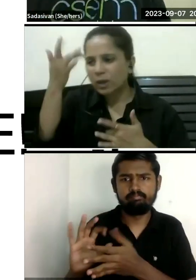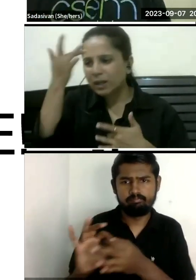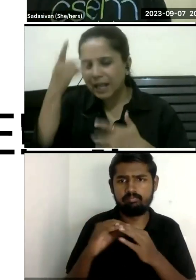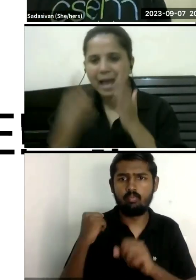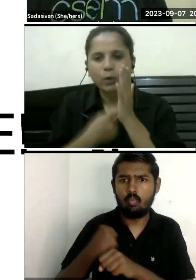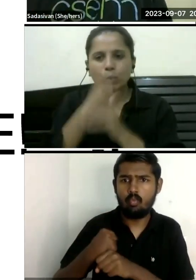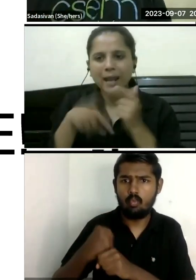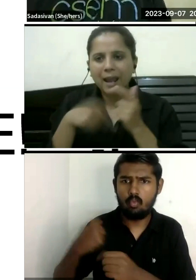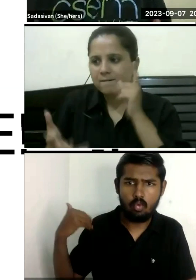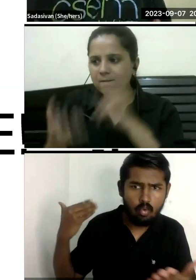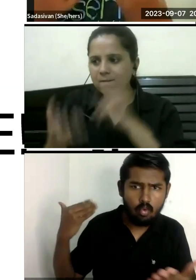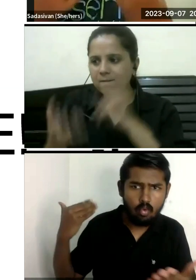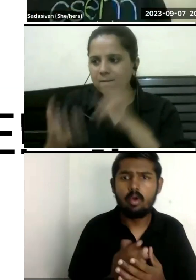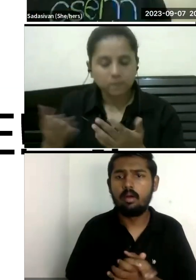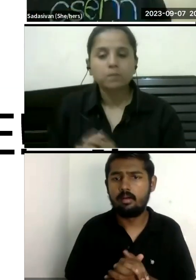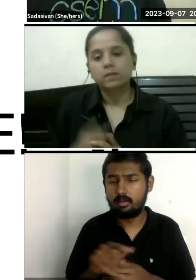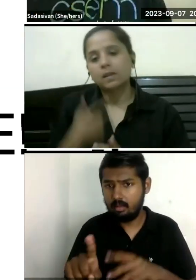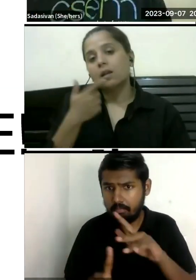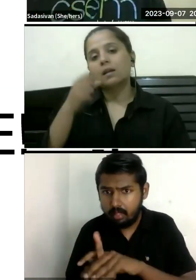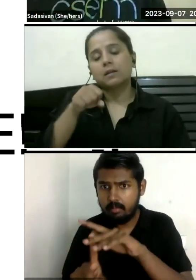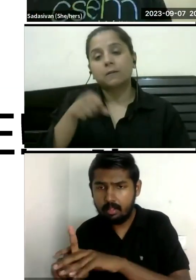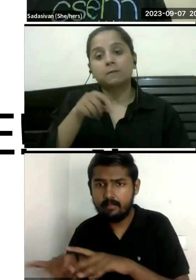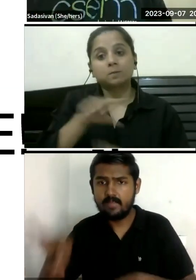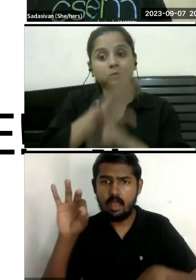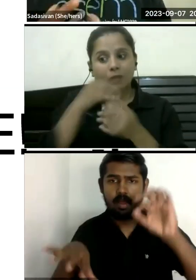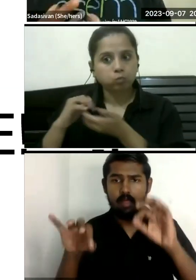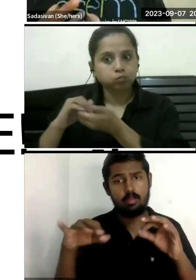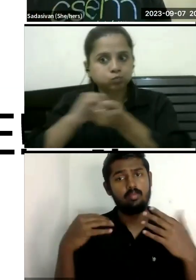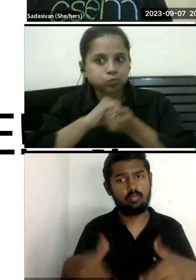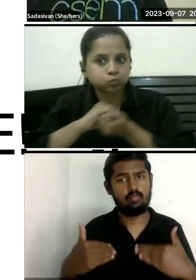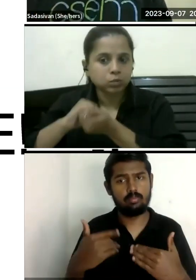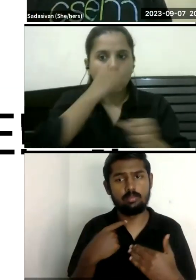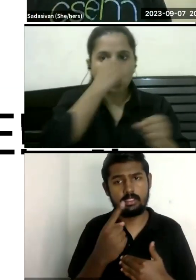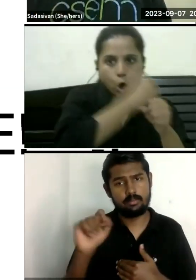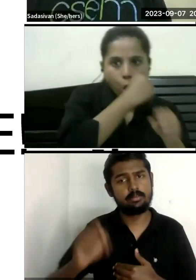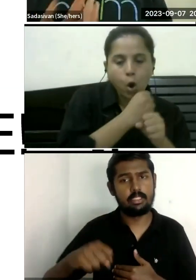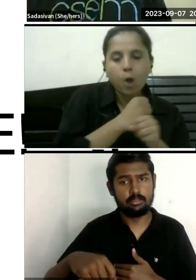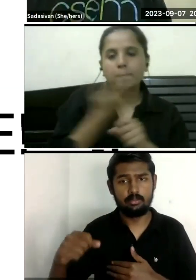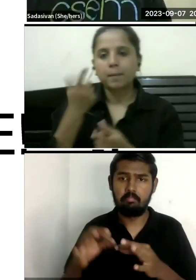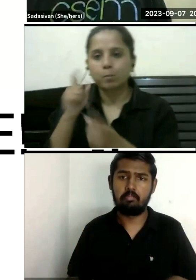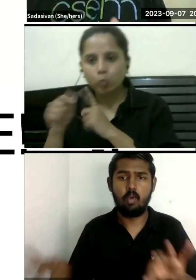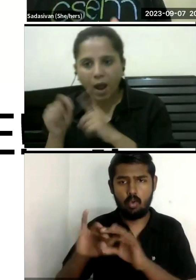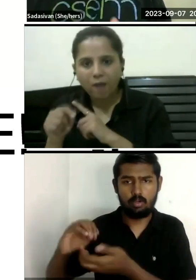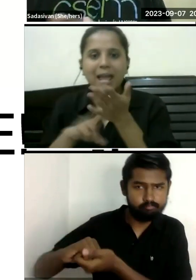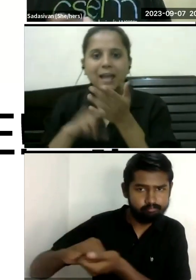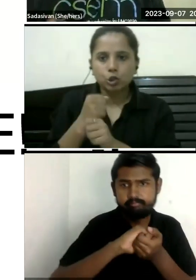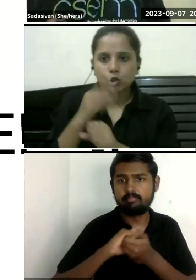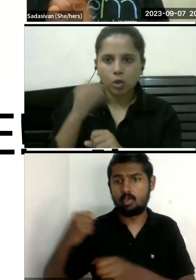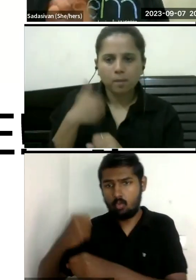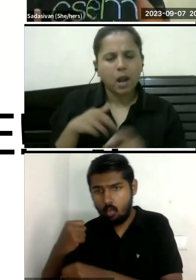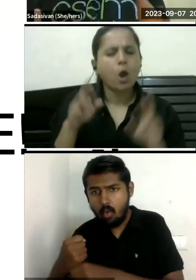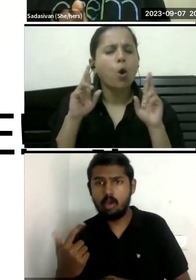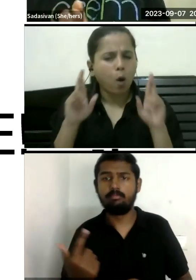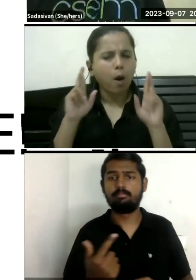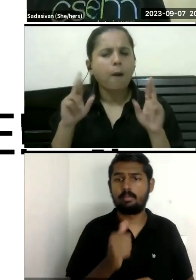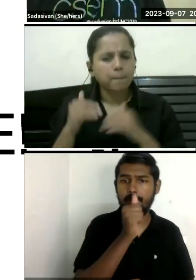And yes, along with the collaboration with the government, we are having hope that we will have a